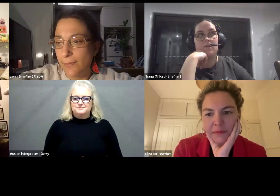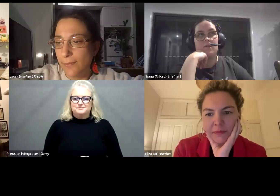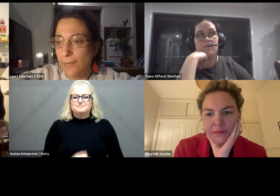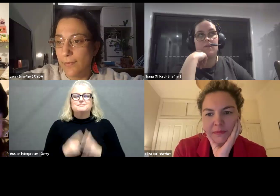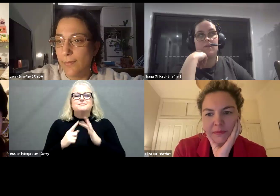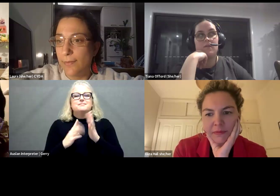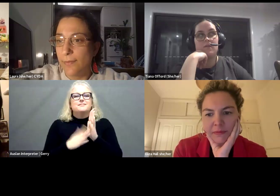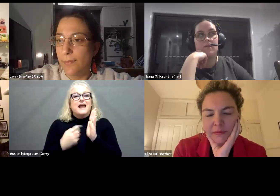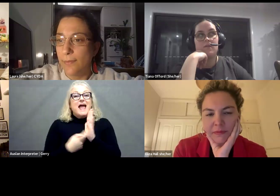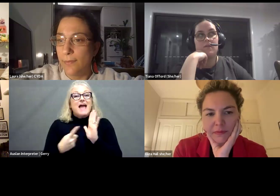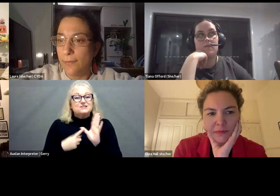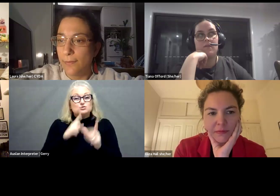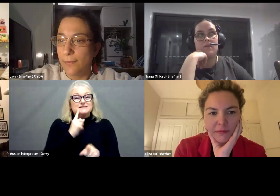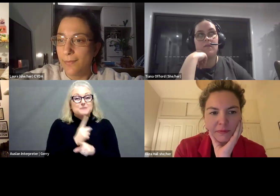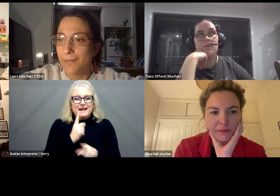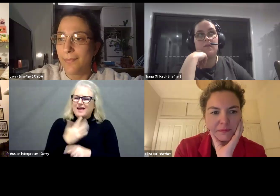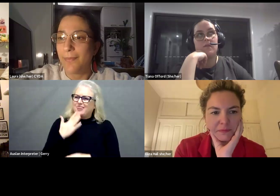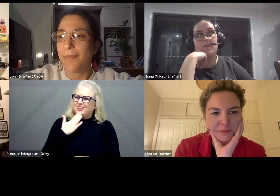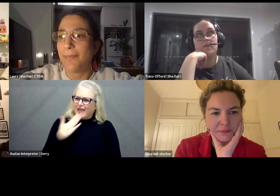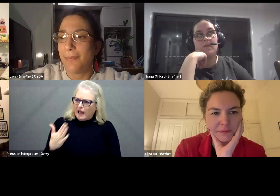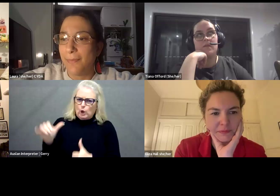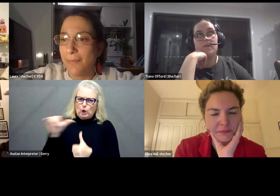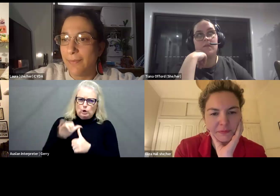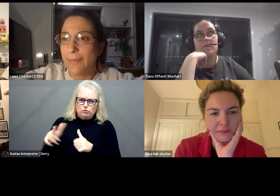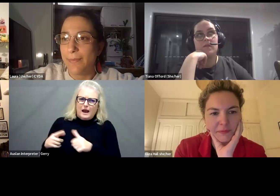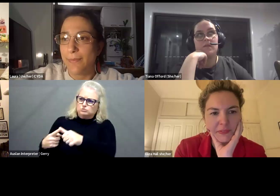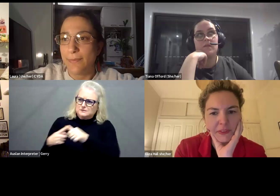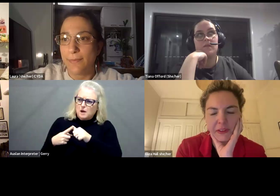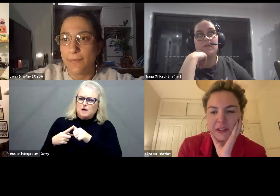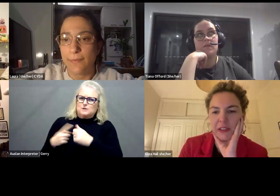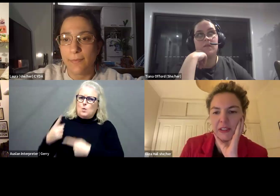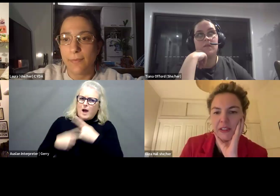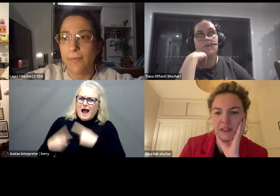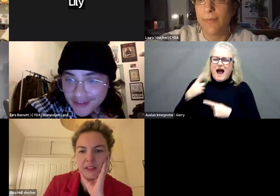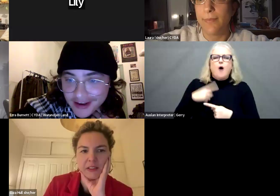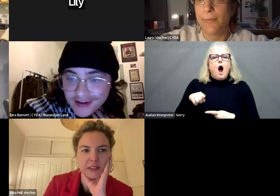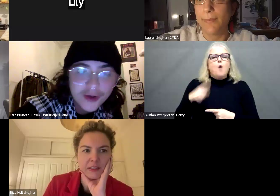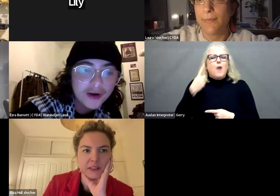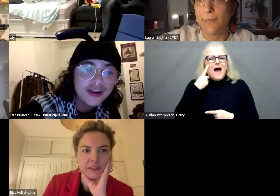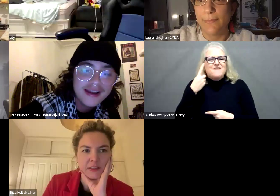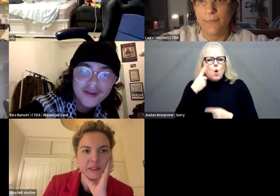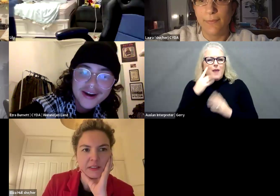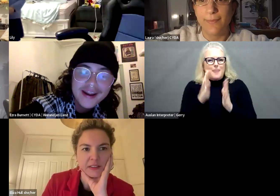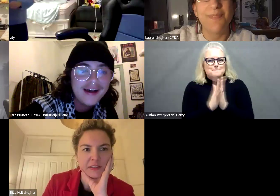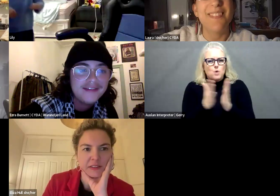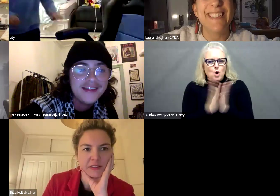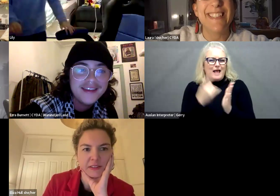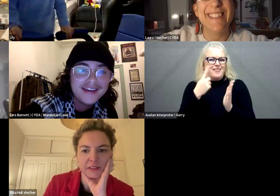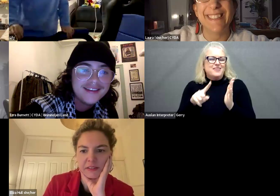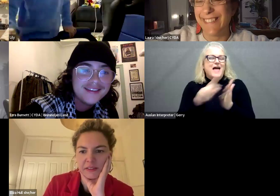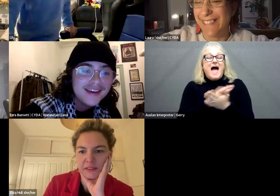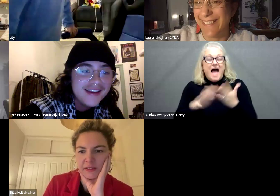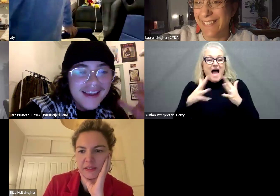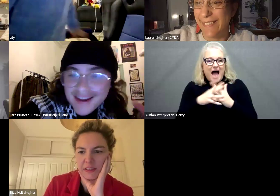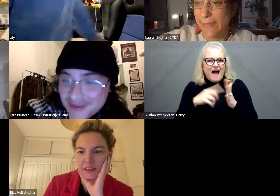Ezra speaking. Thanks, Laura. That was such an informative response. I will have to check out How to Write the Soundtrack of Your Life. Definitely need to go to the library after